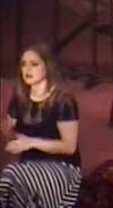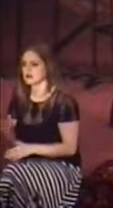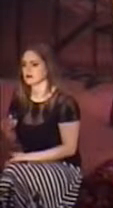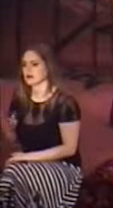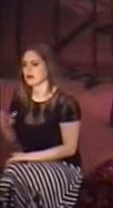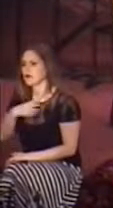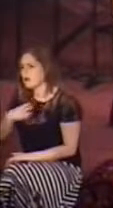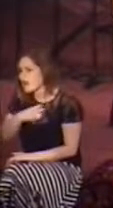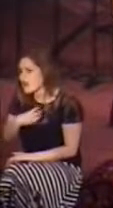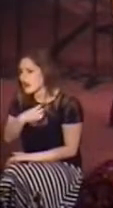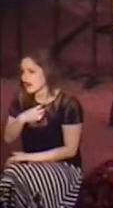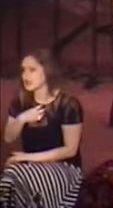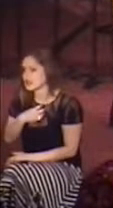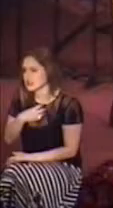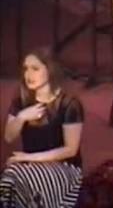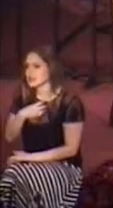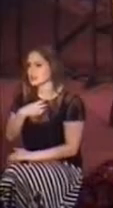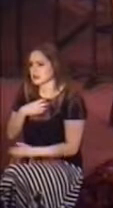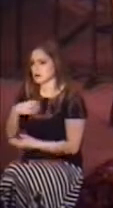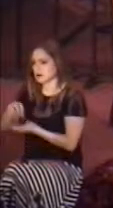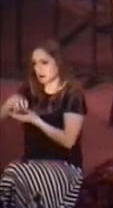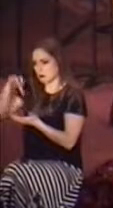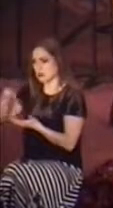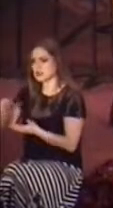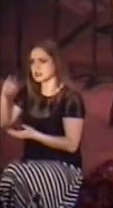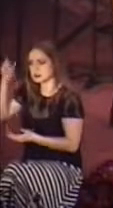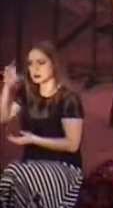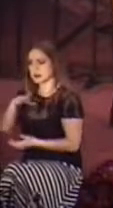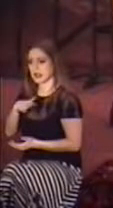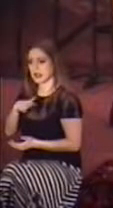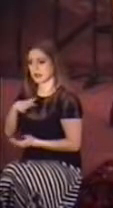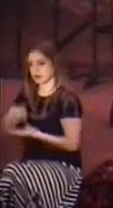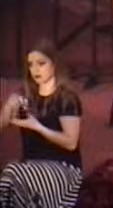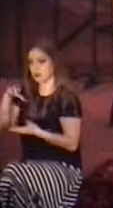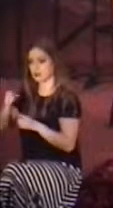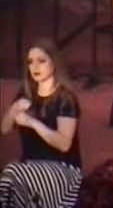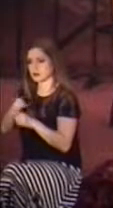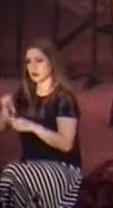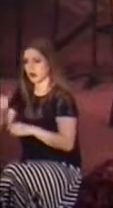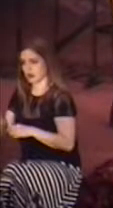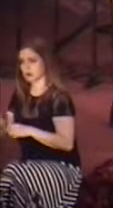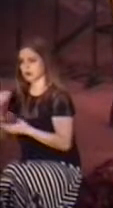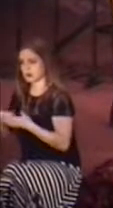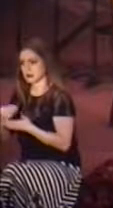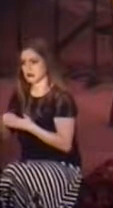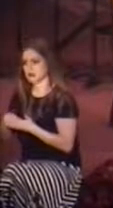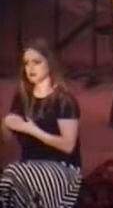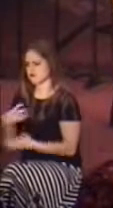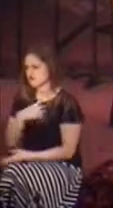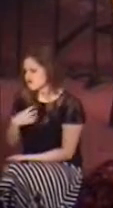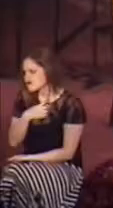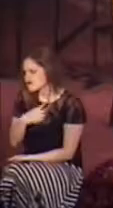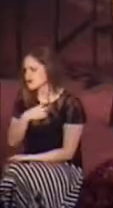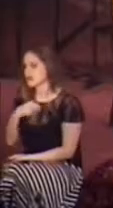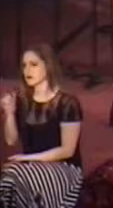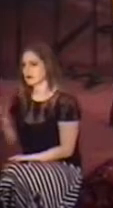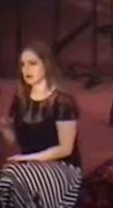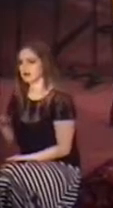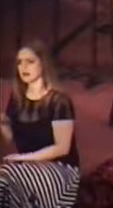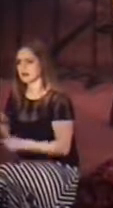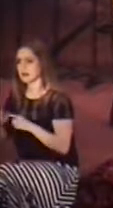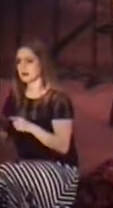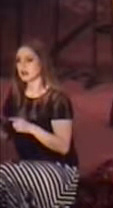tax collector, the rich man who got rich off everybody else's money. And so they grumbled about that. But here's what Zacchaeus